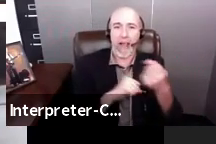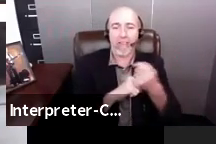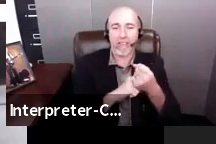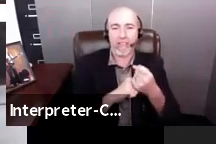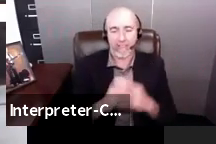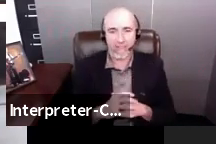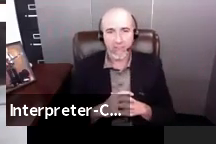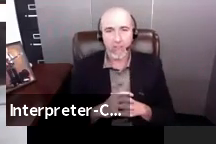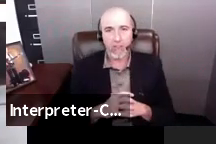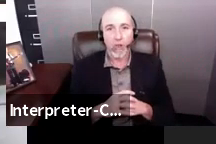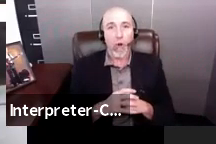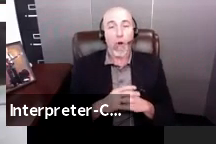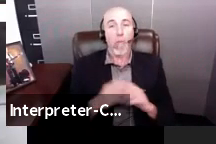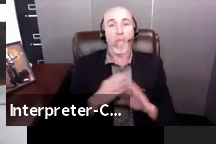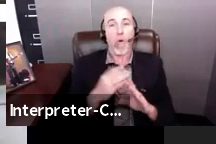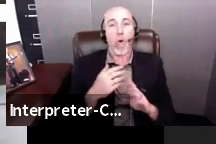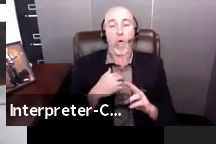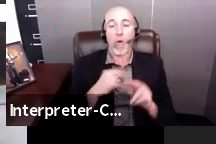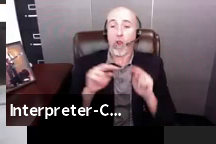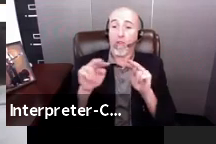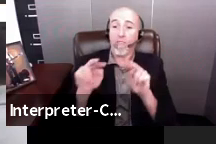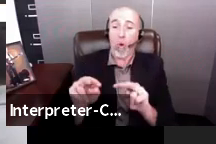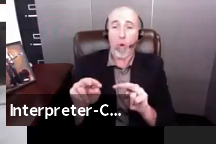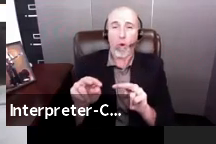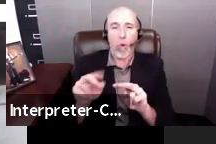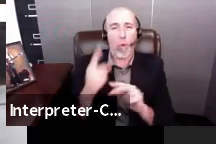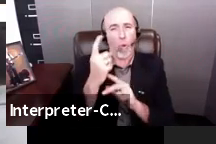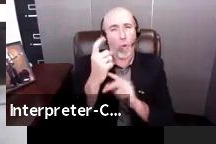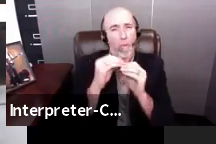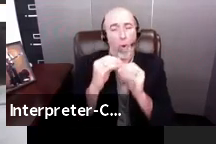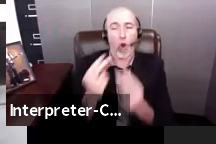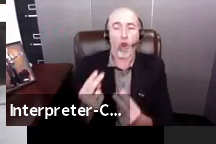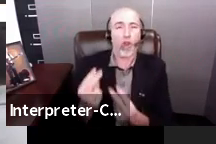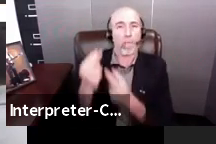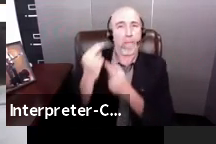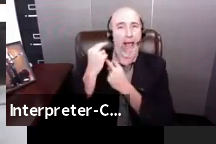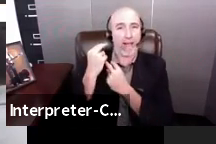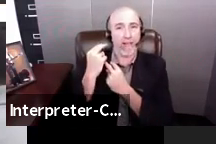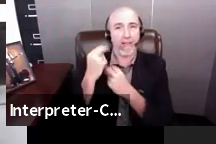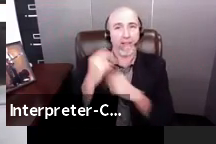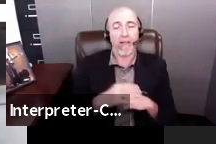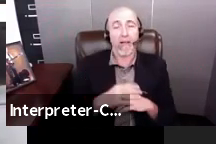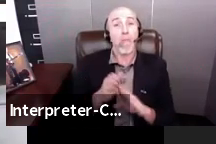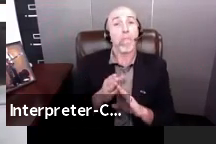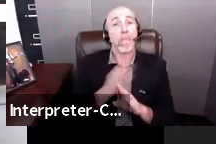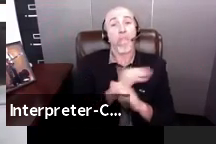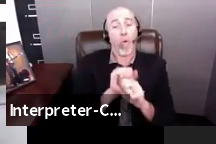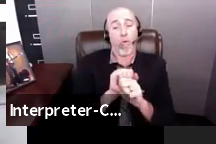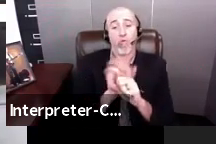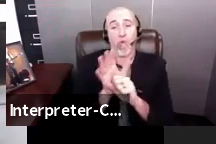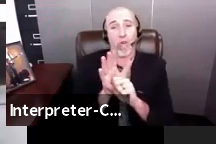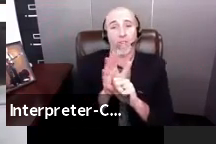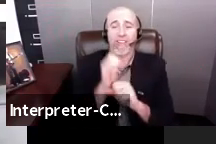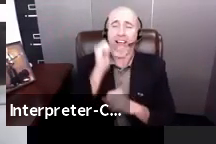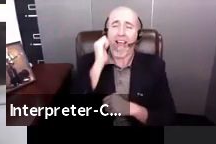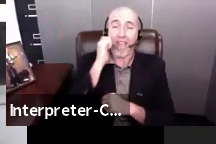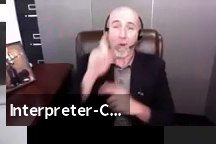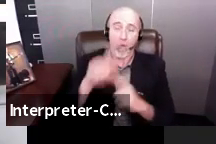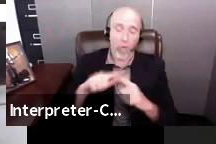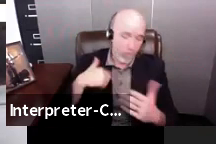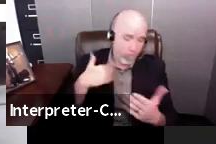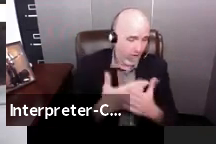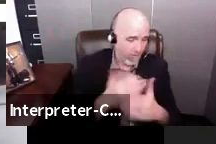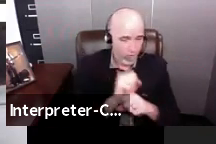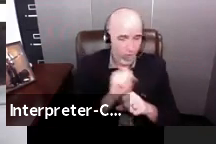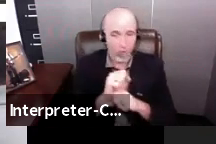we look forward, we're going to look back one last time. Before the coronavirus, each day when I came into my office, hanging